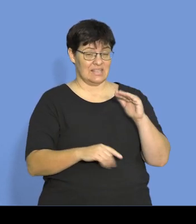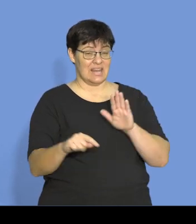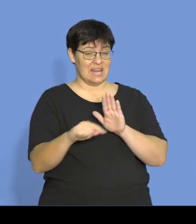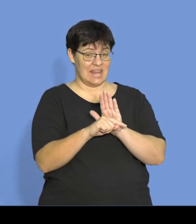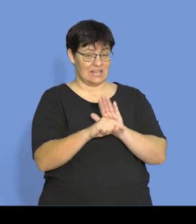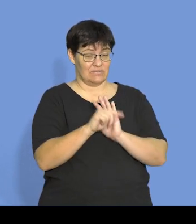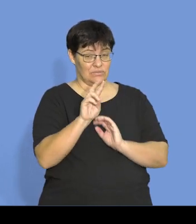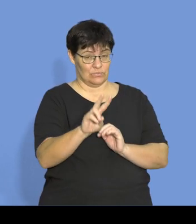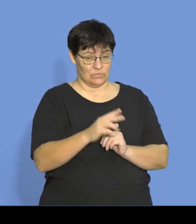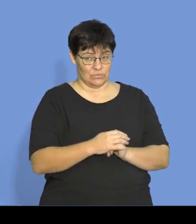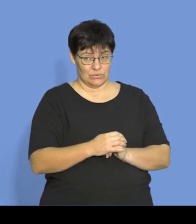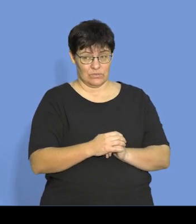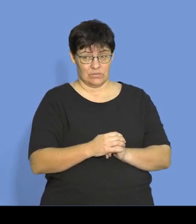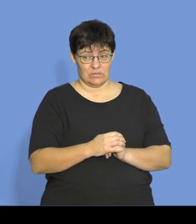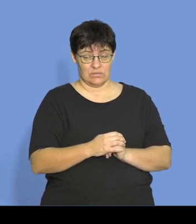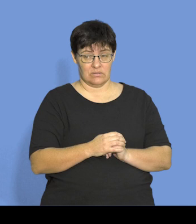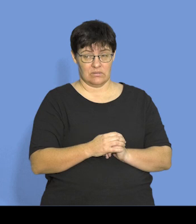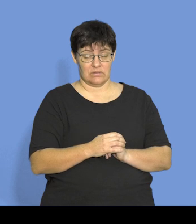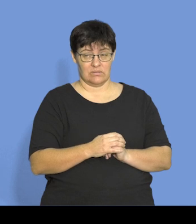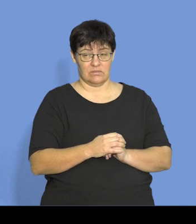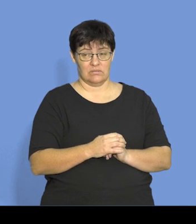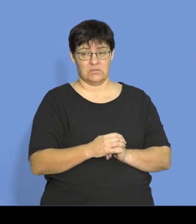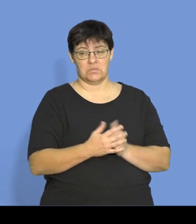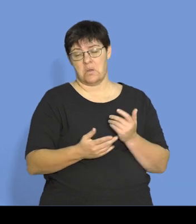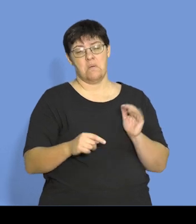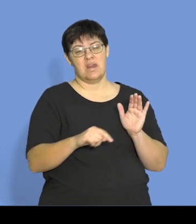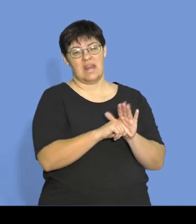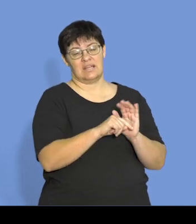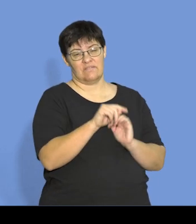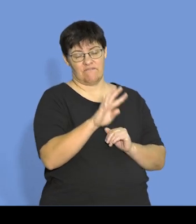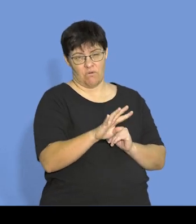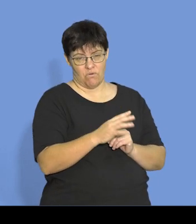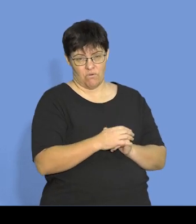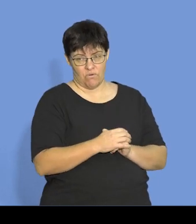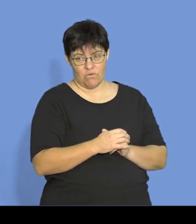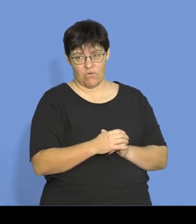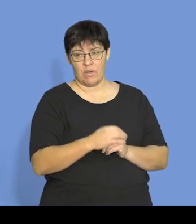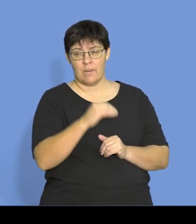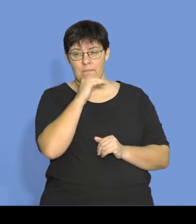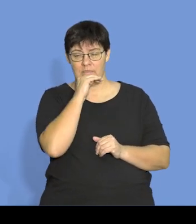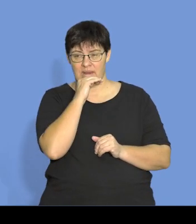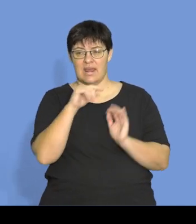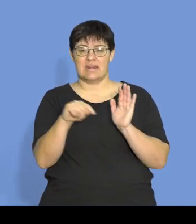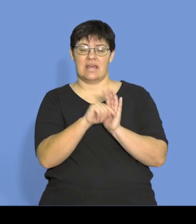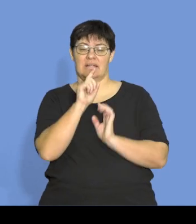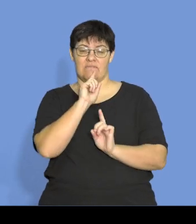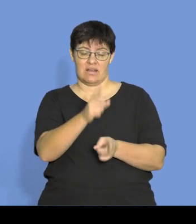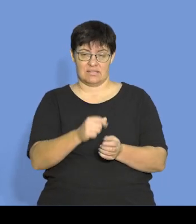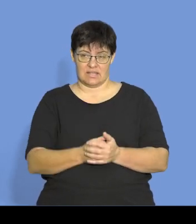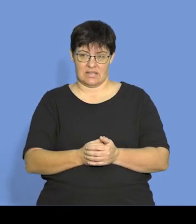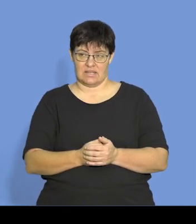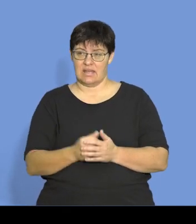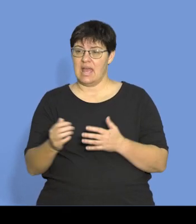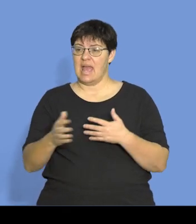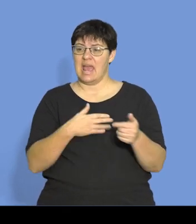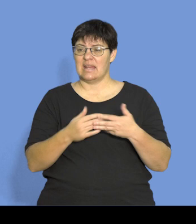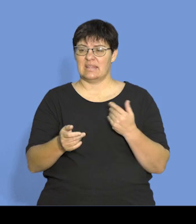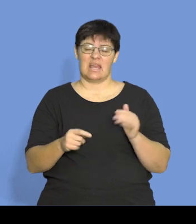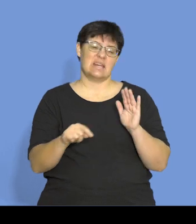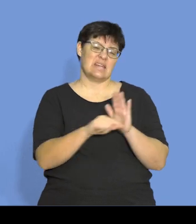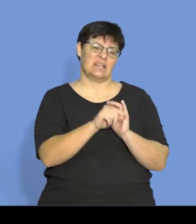is less than the negative 2 as a negative maybe 4, it will then be a negative answer.